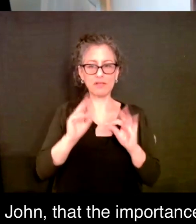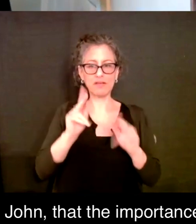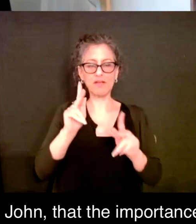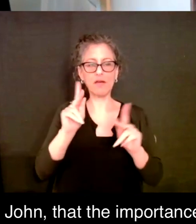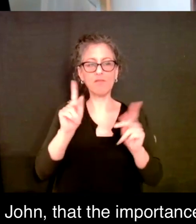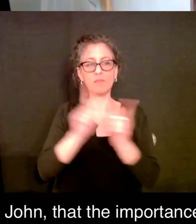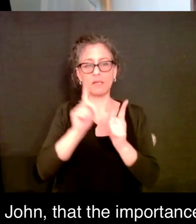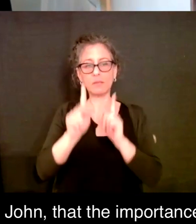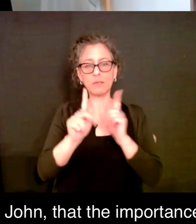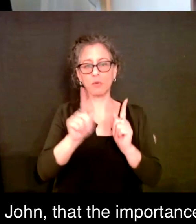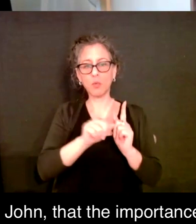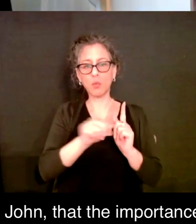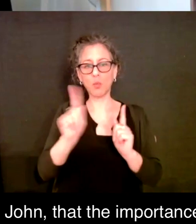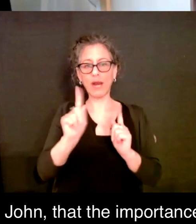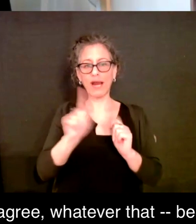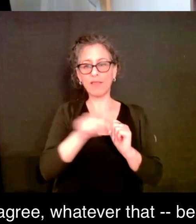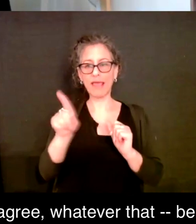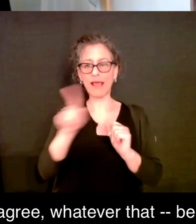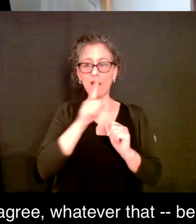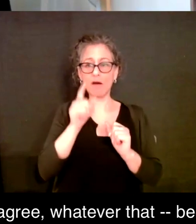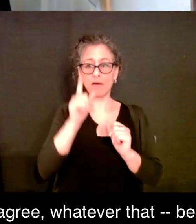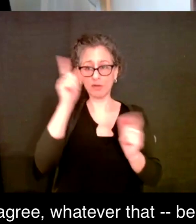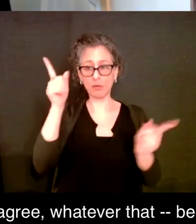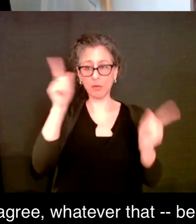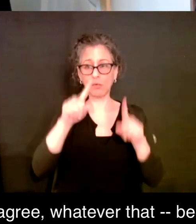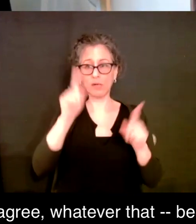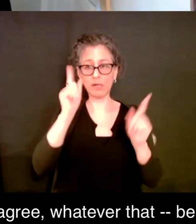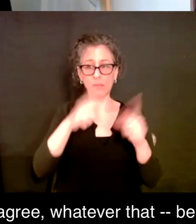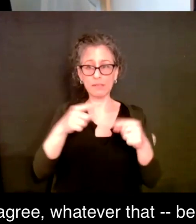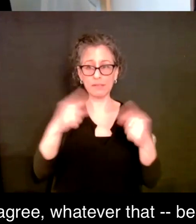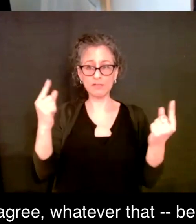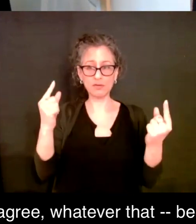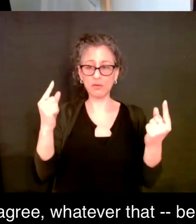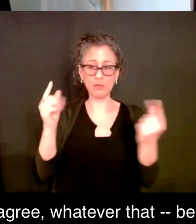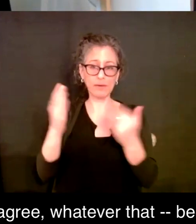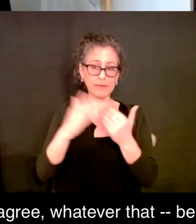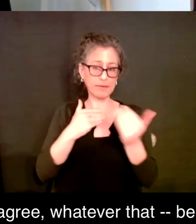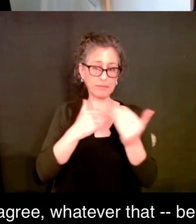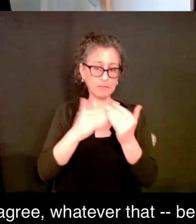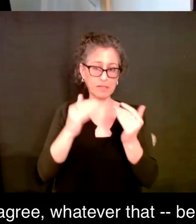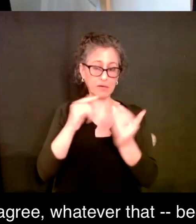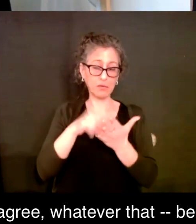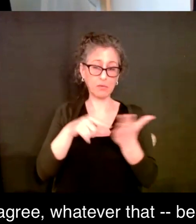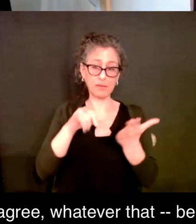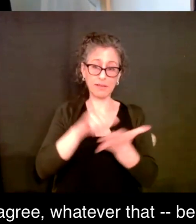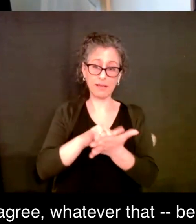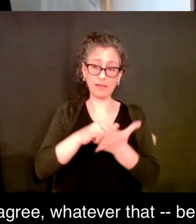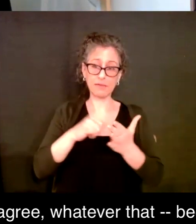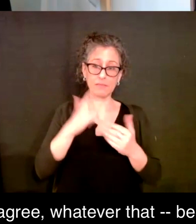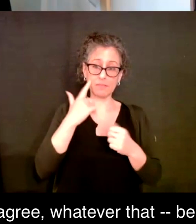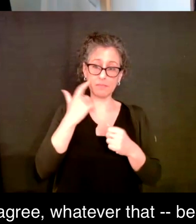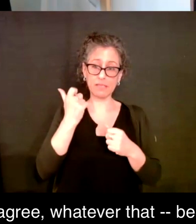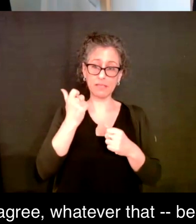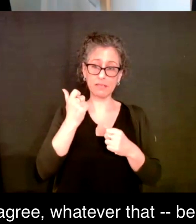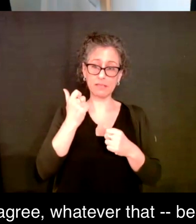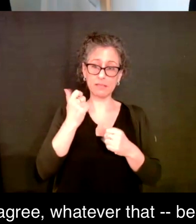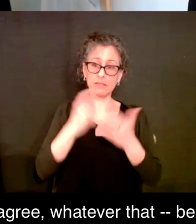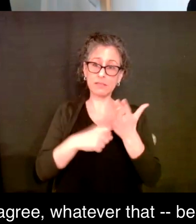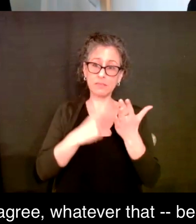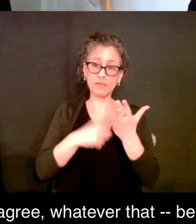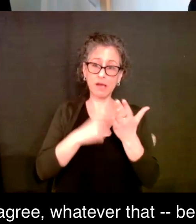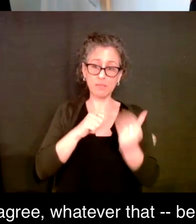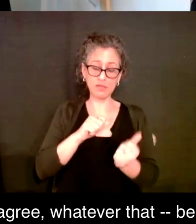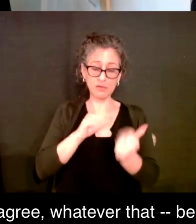they're at, whether you agree or not, or don't agree, whatever that like, because and sometimes you